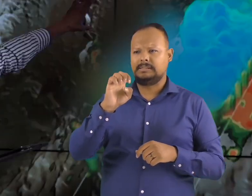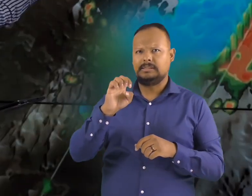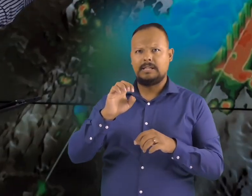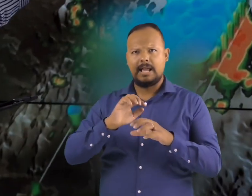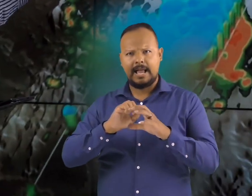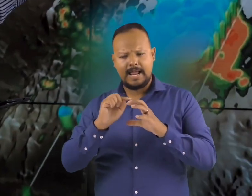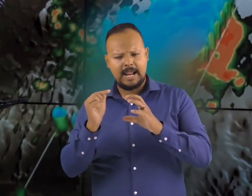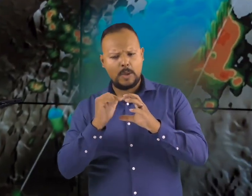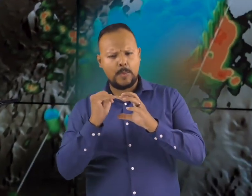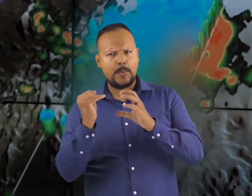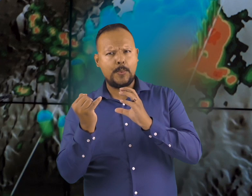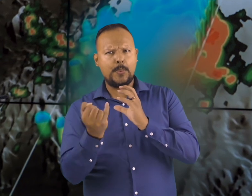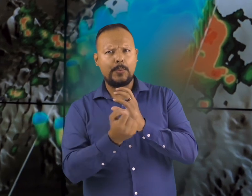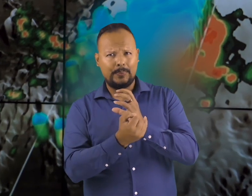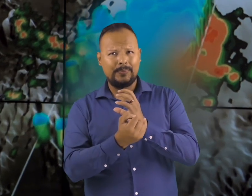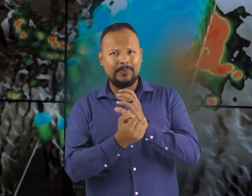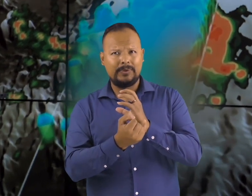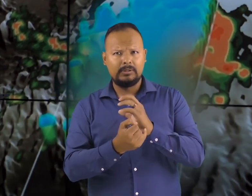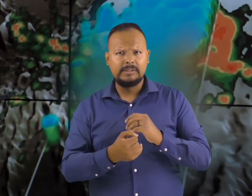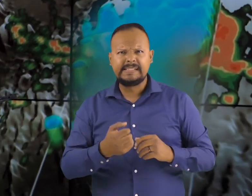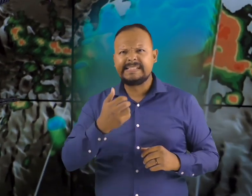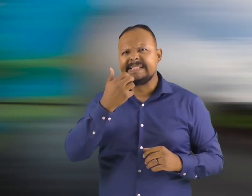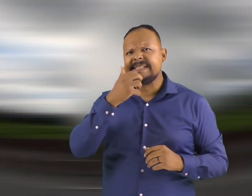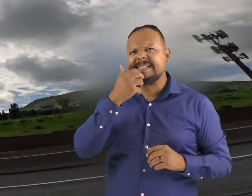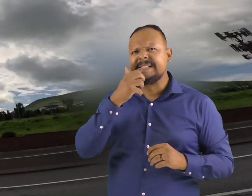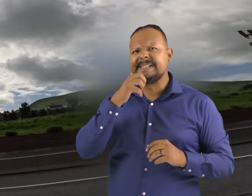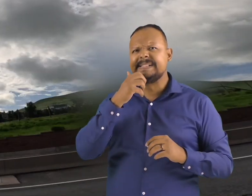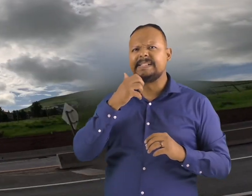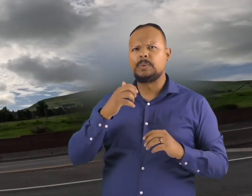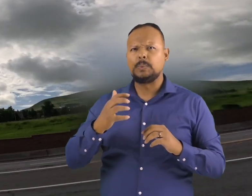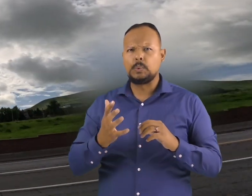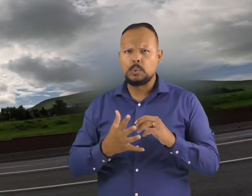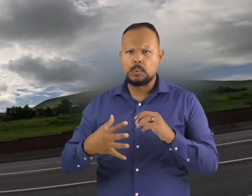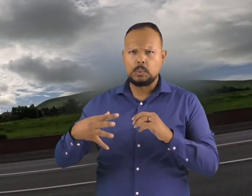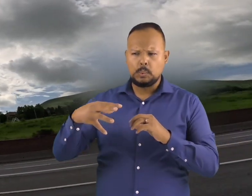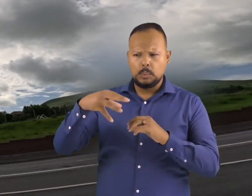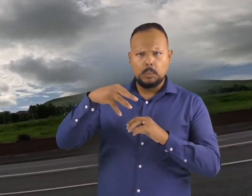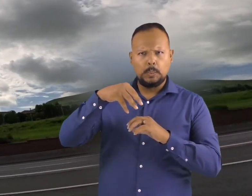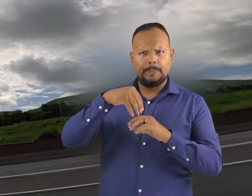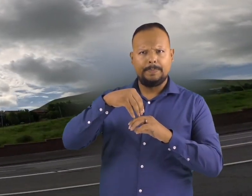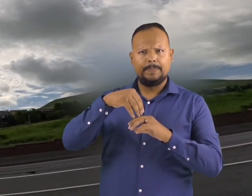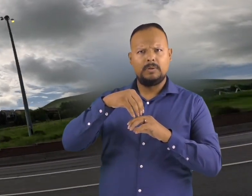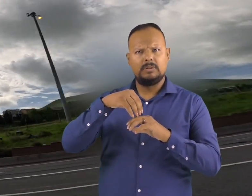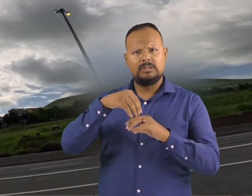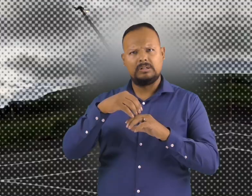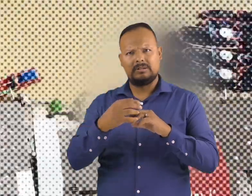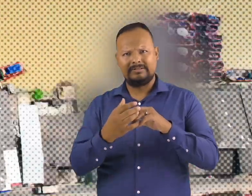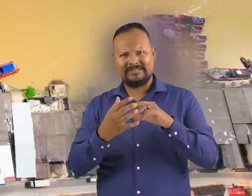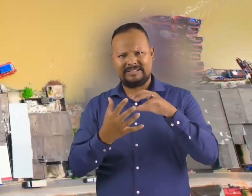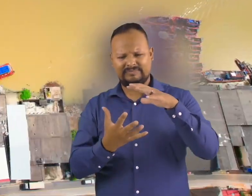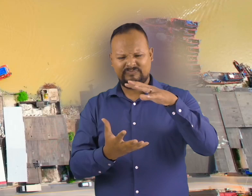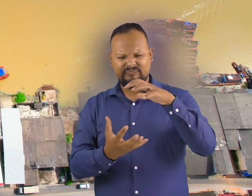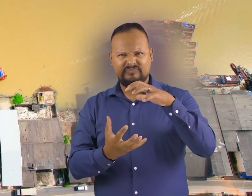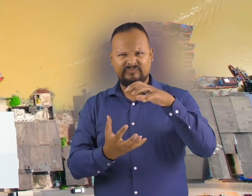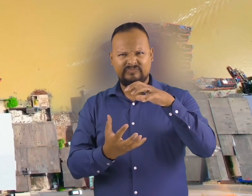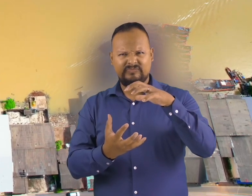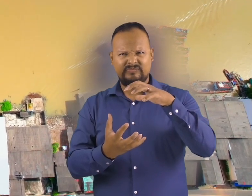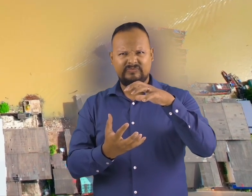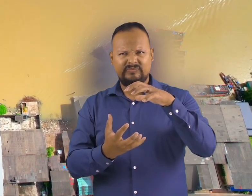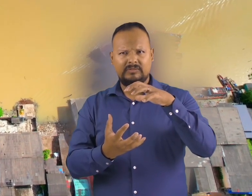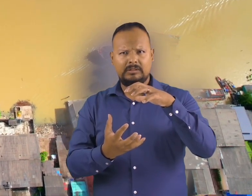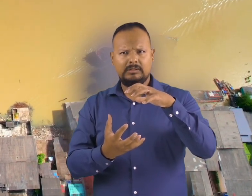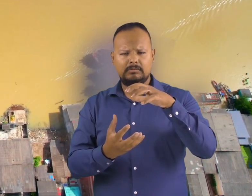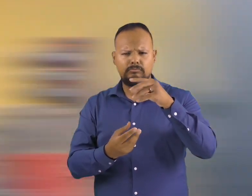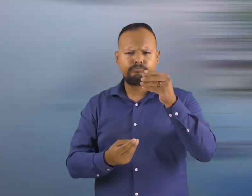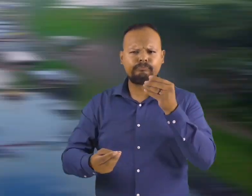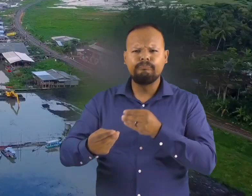This helps to regulate weather patterns, which in turn helps the climate. Employment.